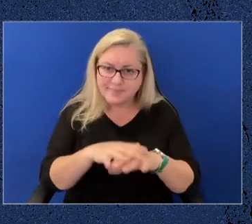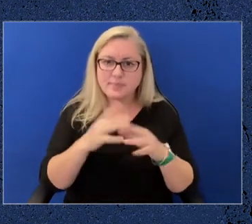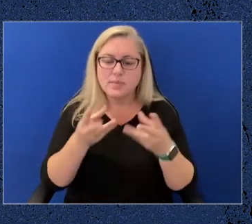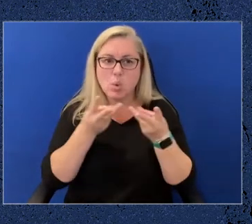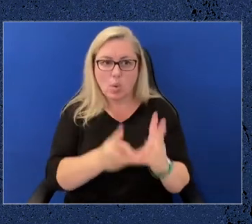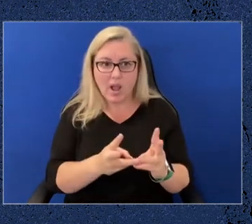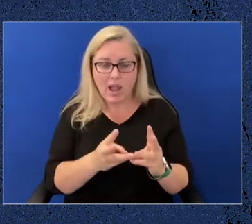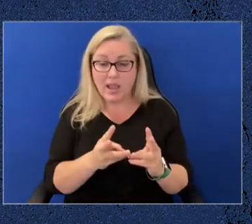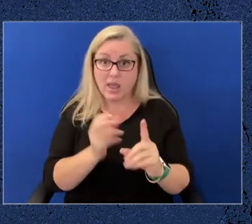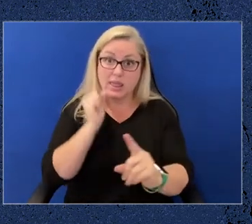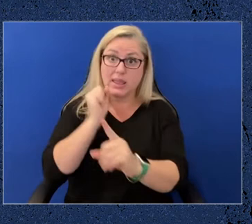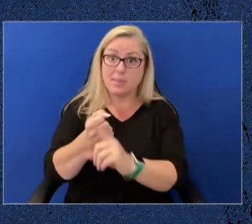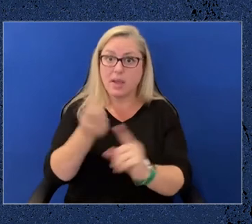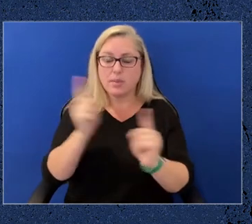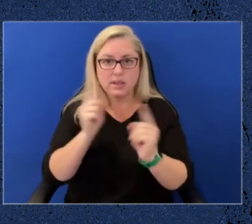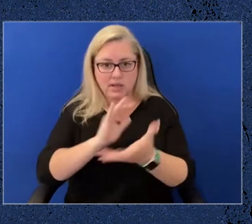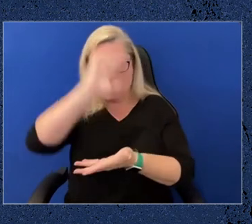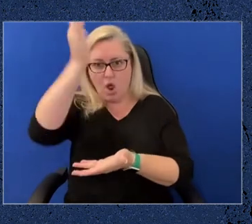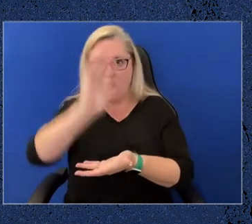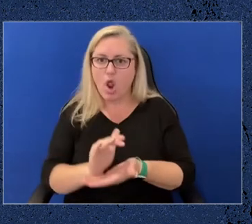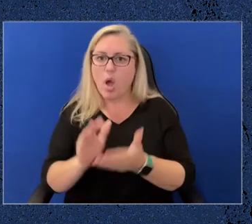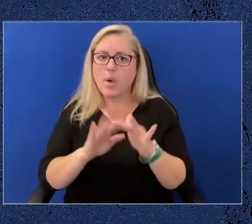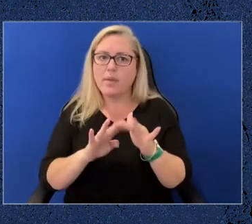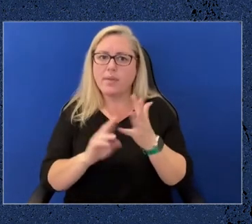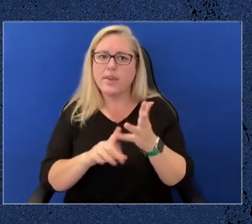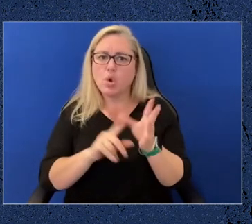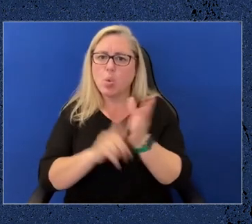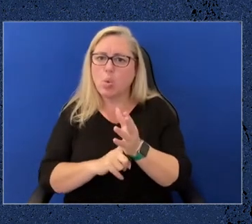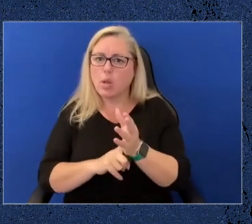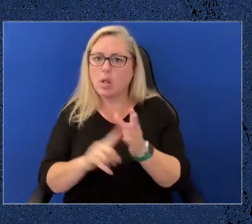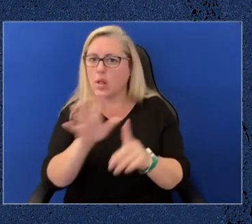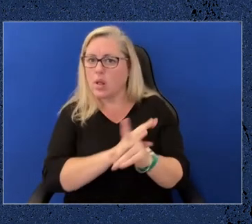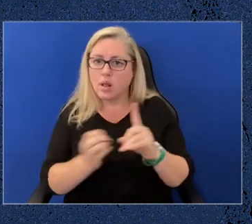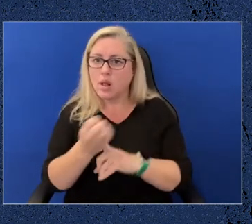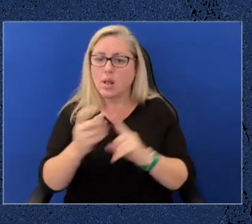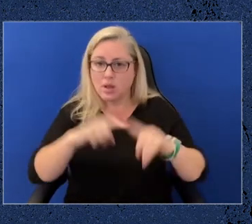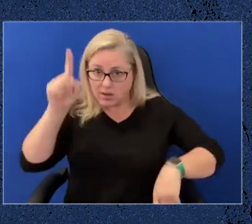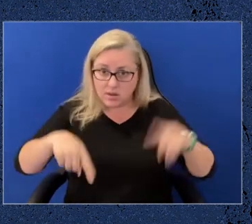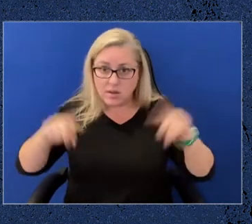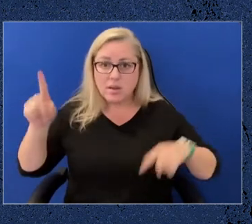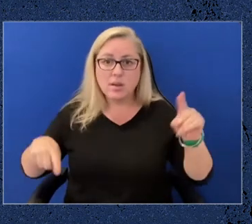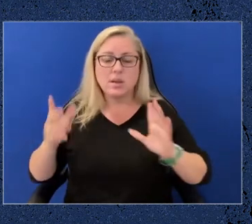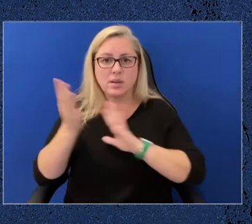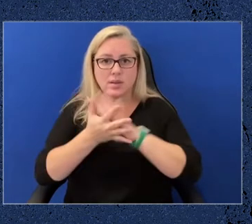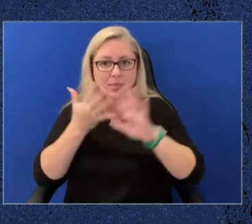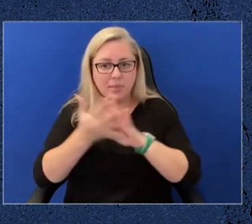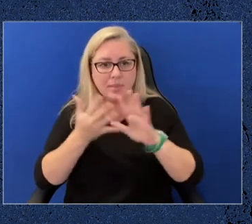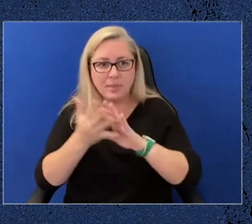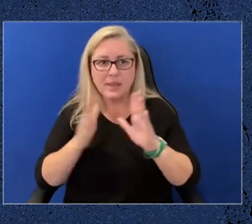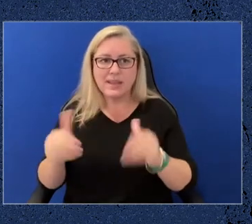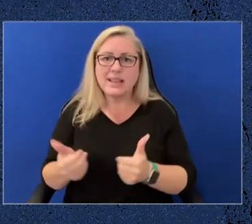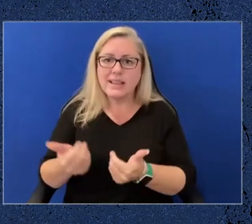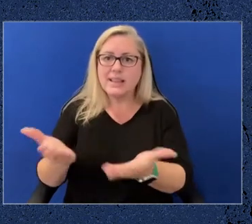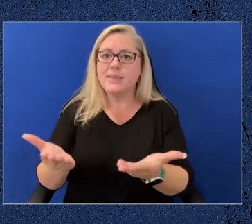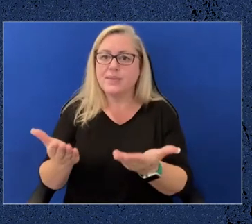totality of that effect was just lower fuel loads across the landscape, diverse environments across the landscape, which gives you your metadiversity, if